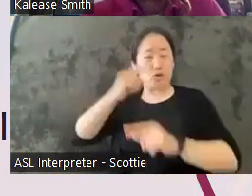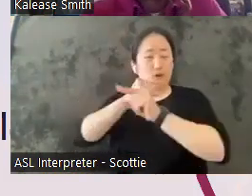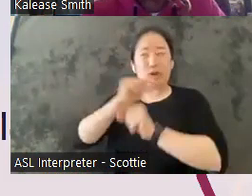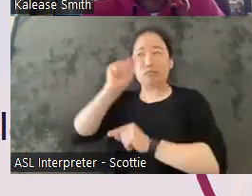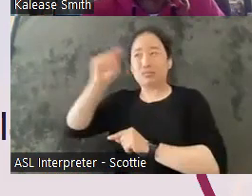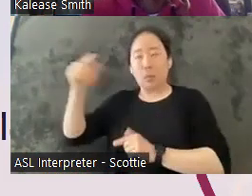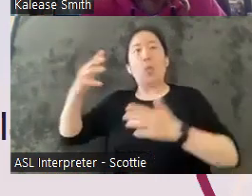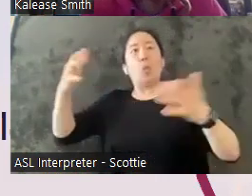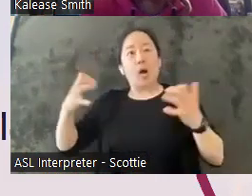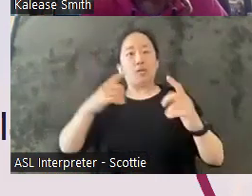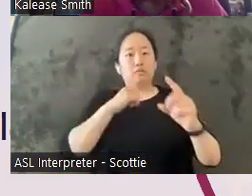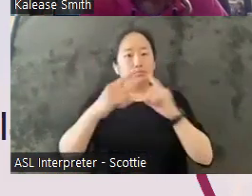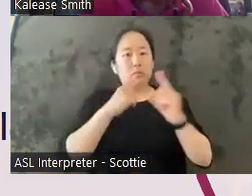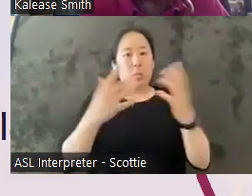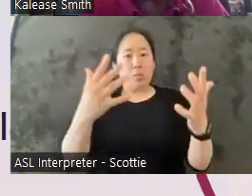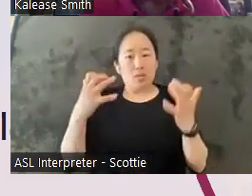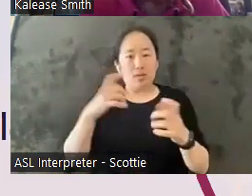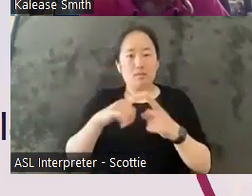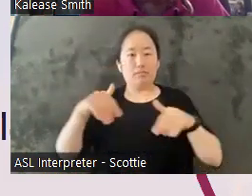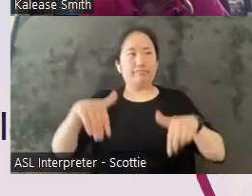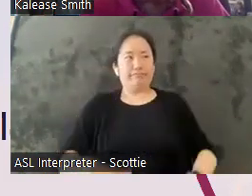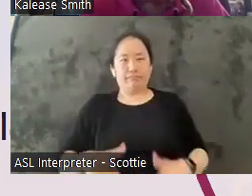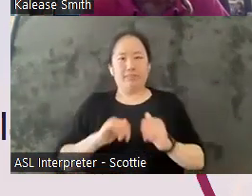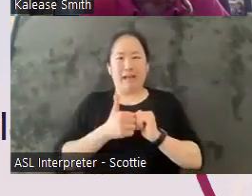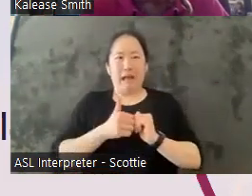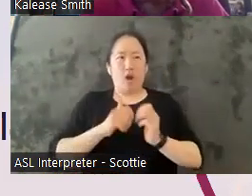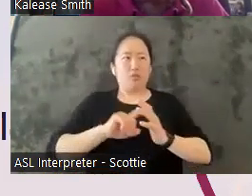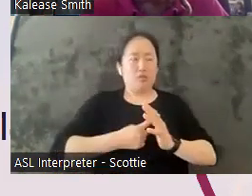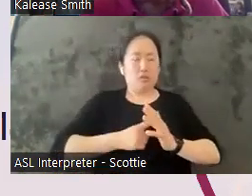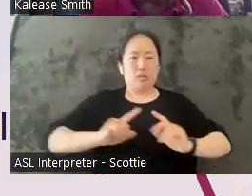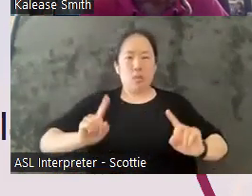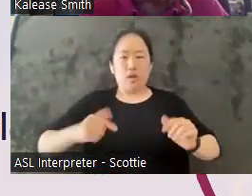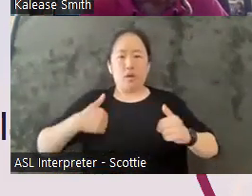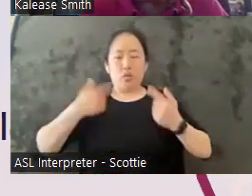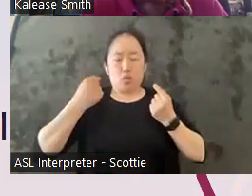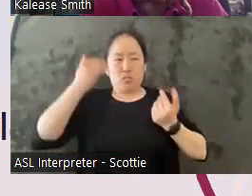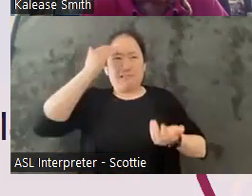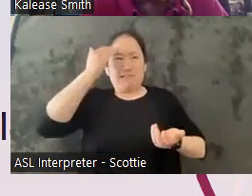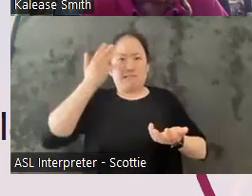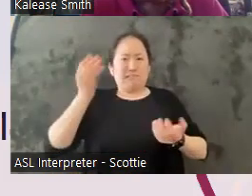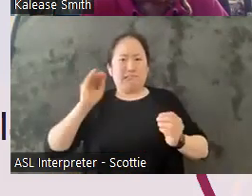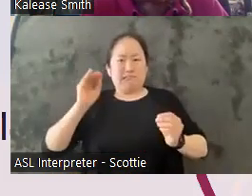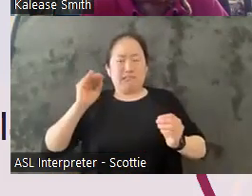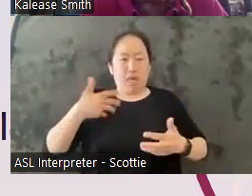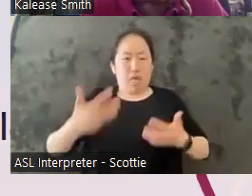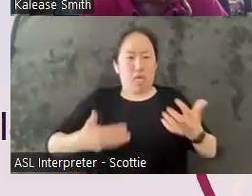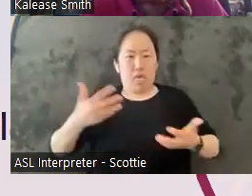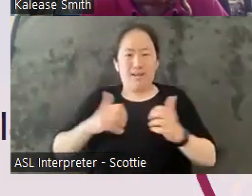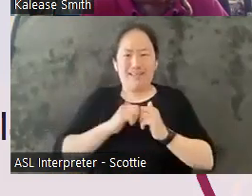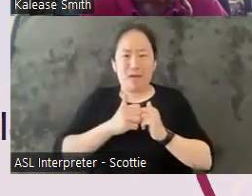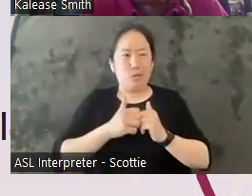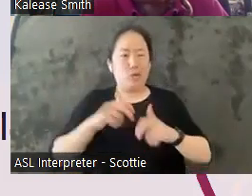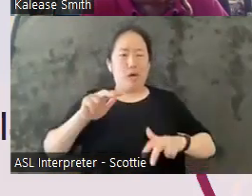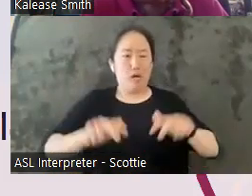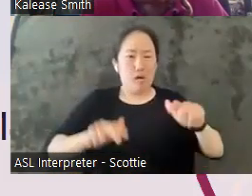these conversations, but might not have the knowledge to actually be able to facilitate these types of difficult and